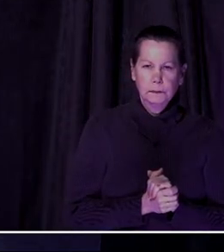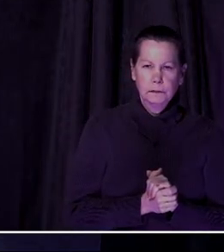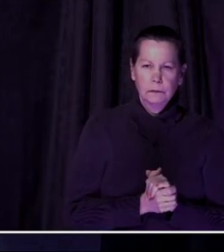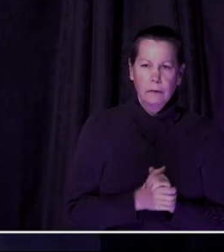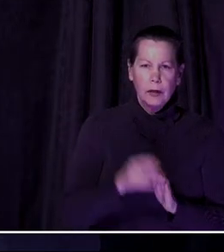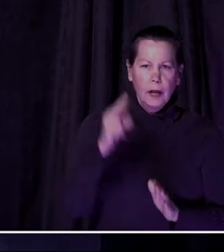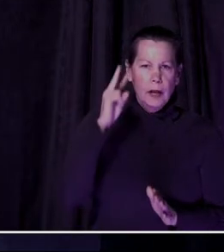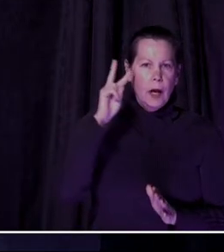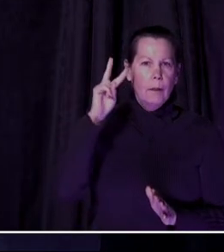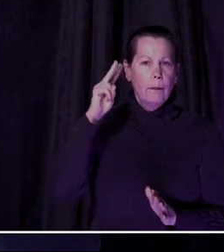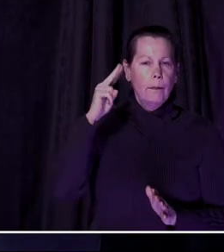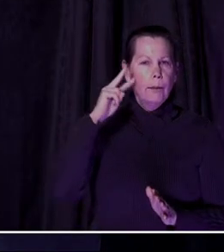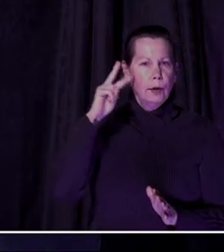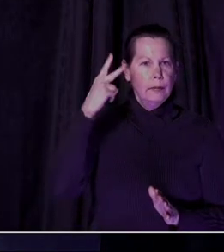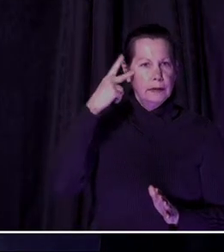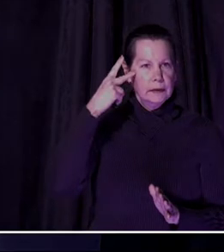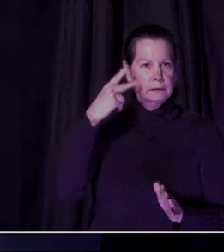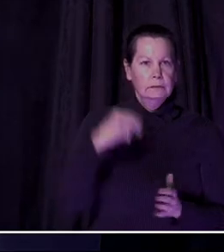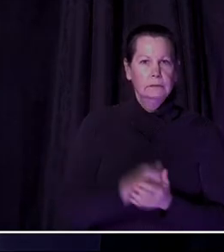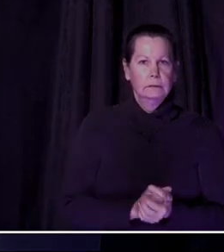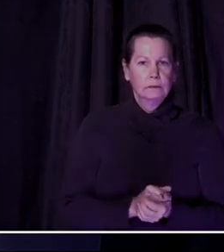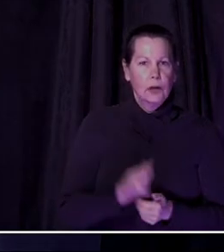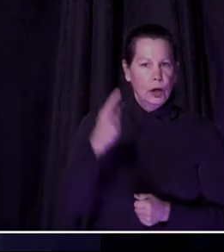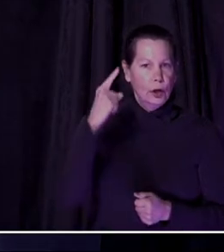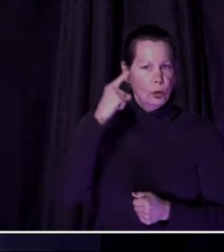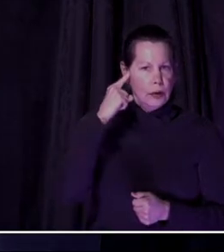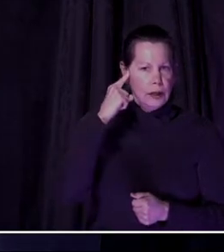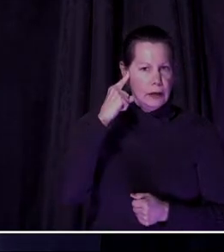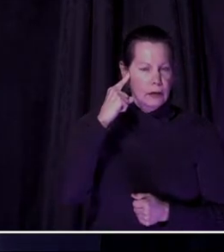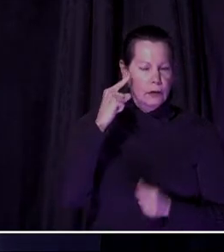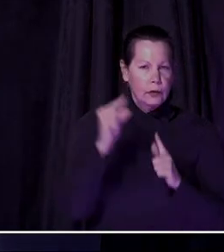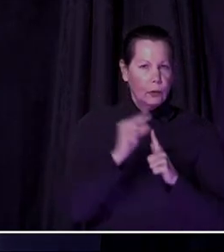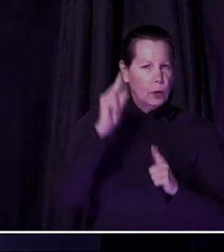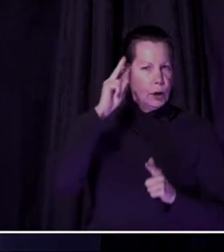Purpose. We heard the word purpose.